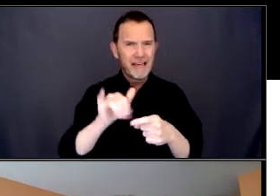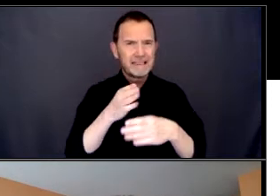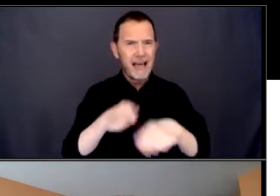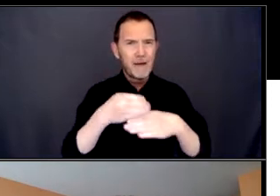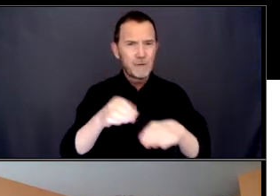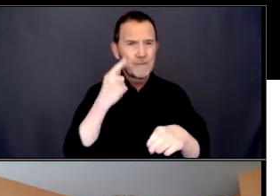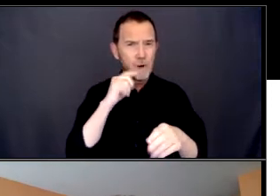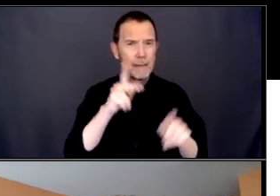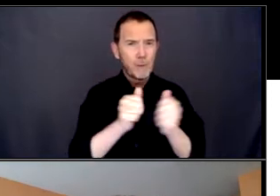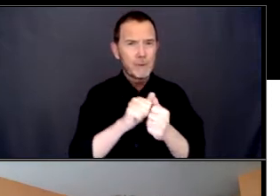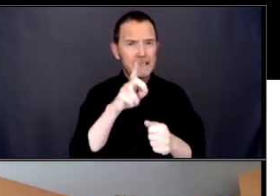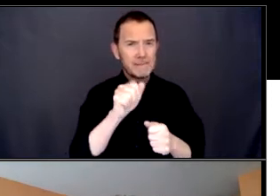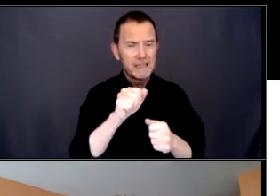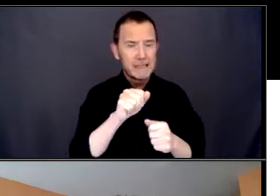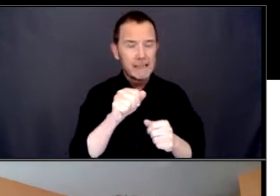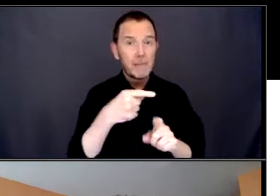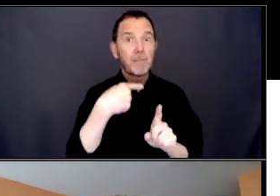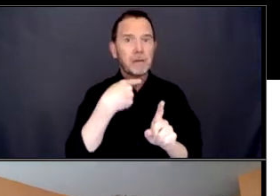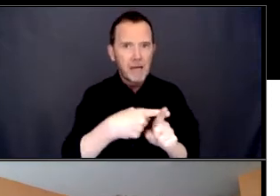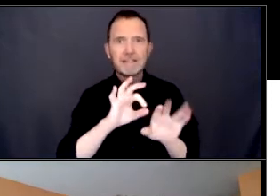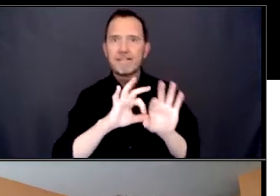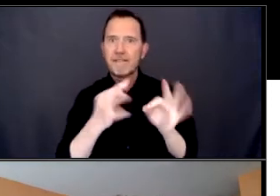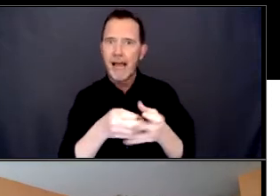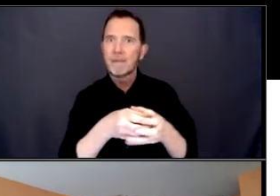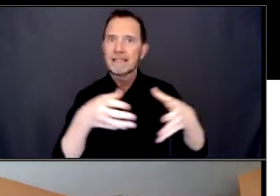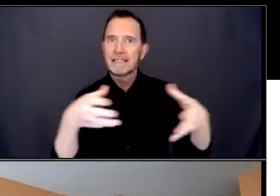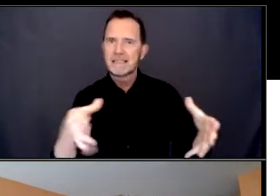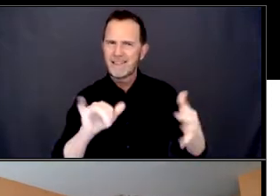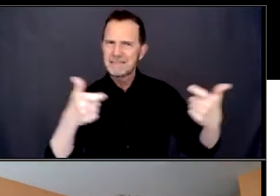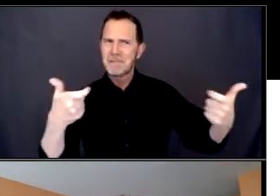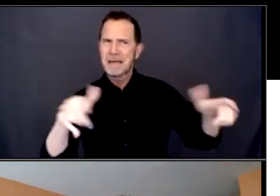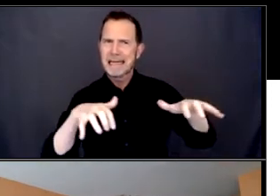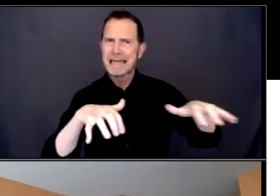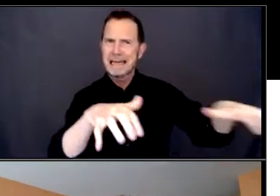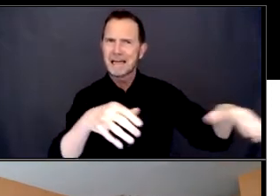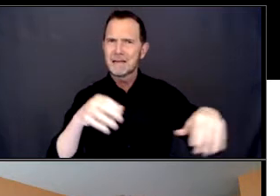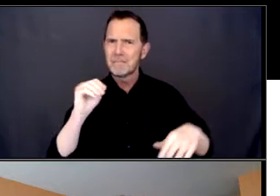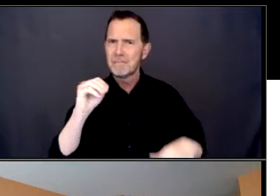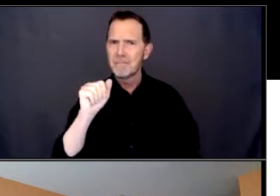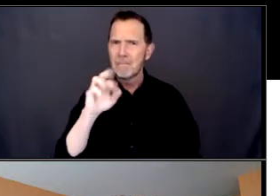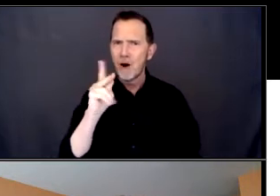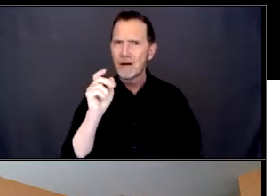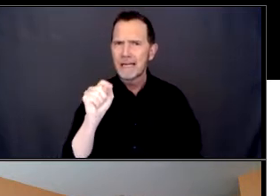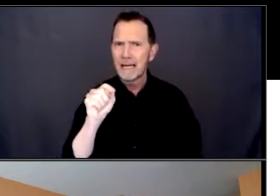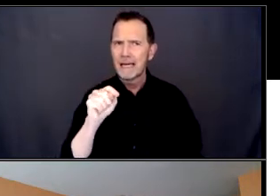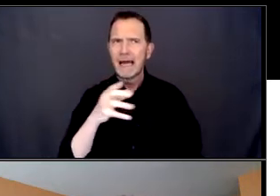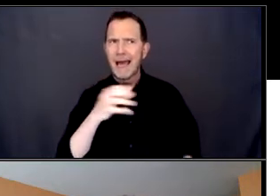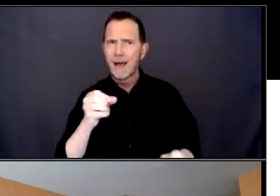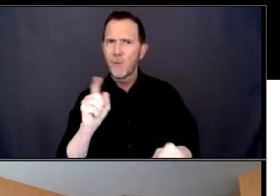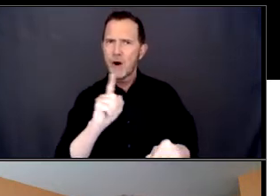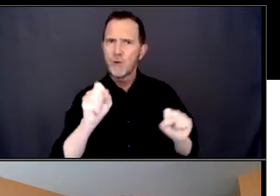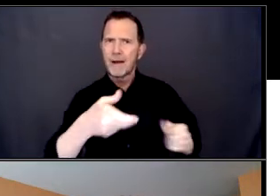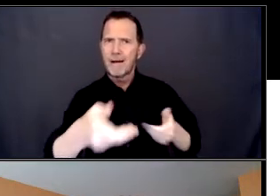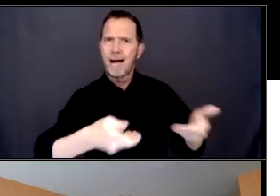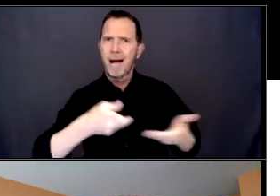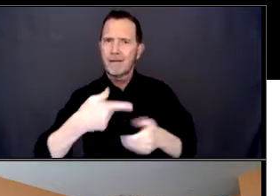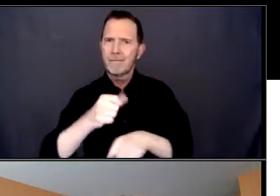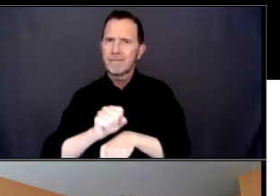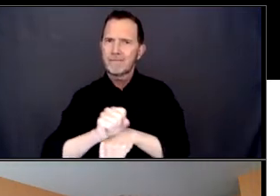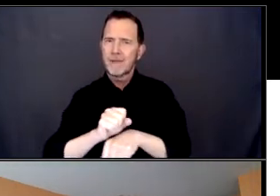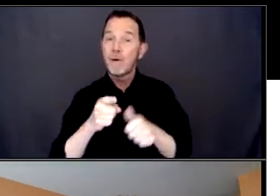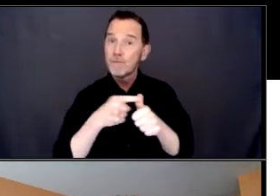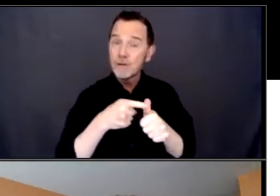from each of your business standpoint, what strategies have you engaged to employ this population, first as consumers